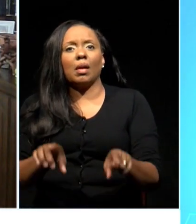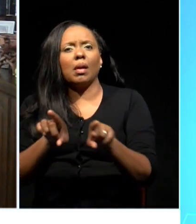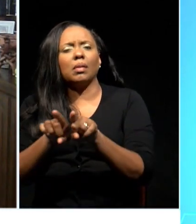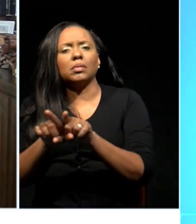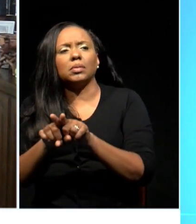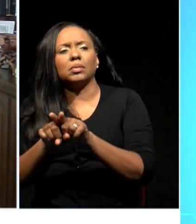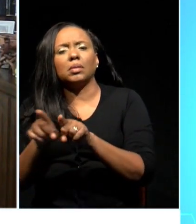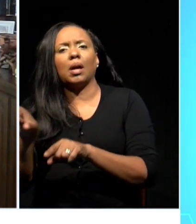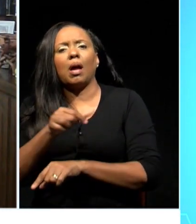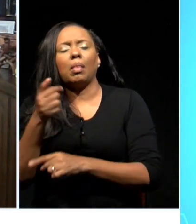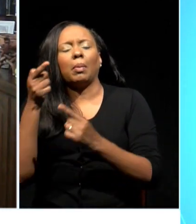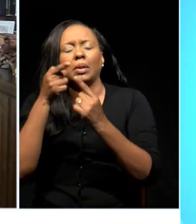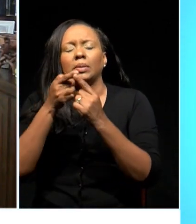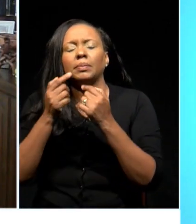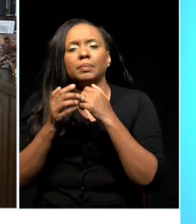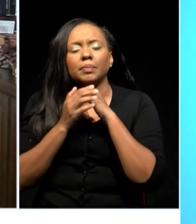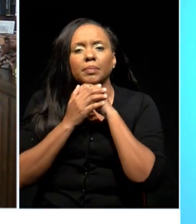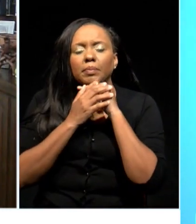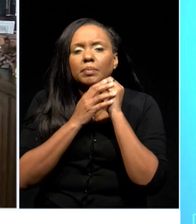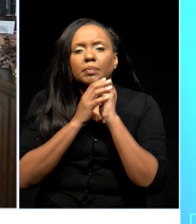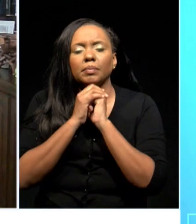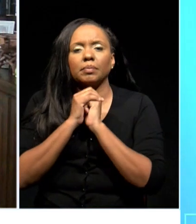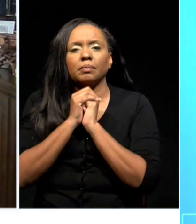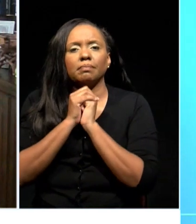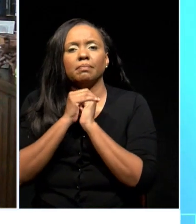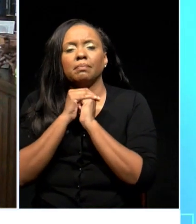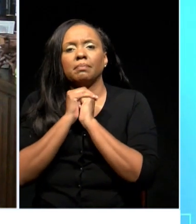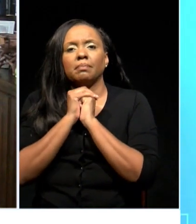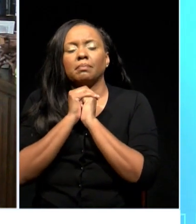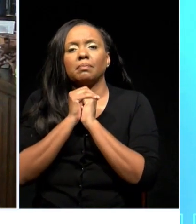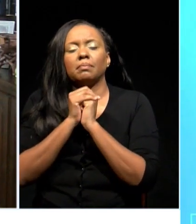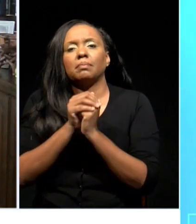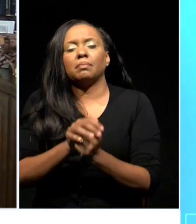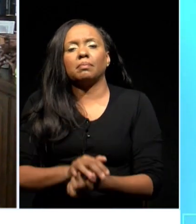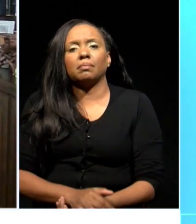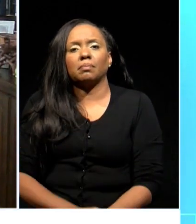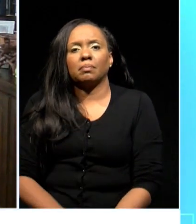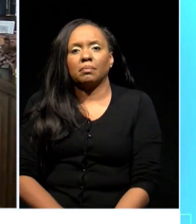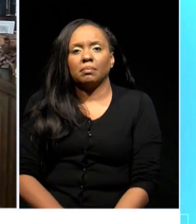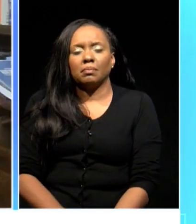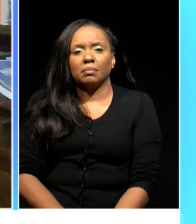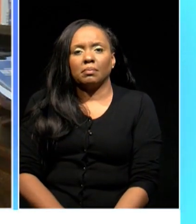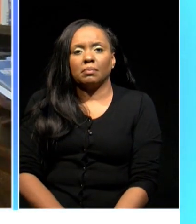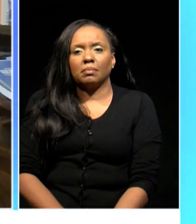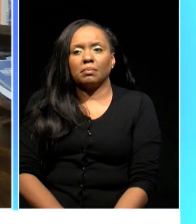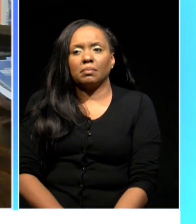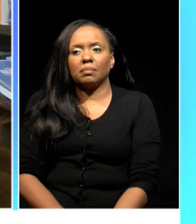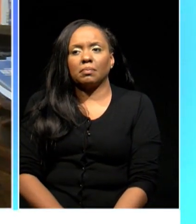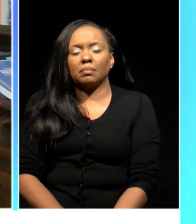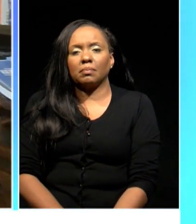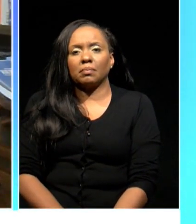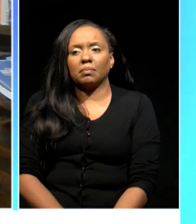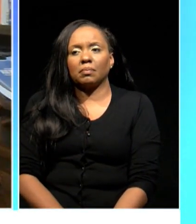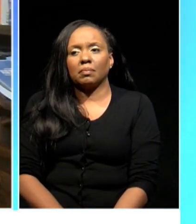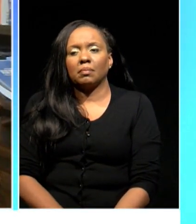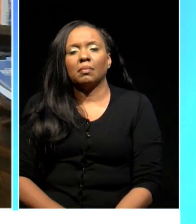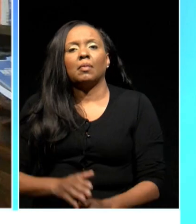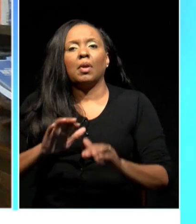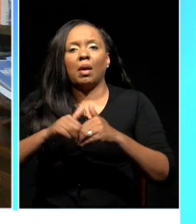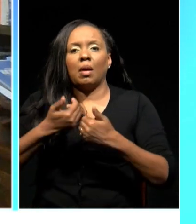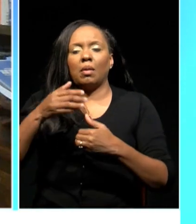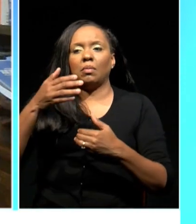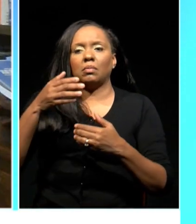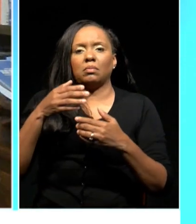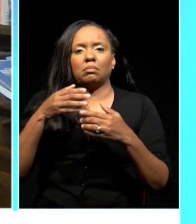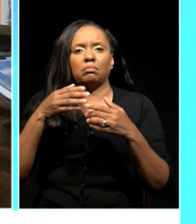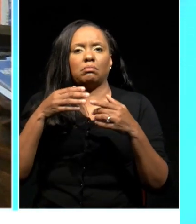um, the second issue has to do with the management of the elections